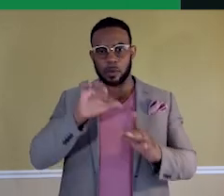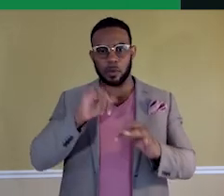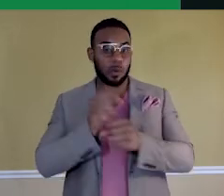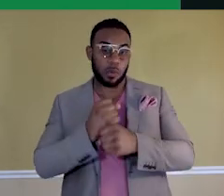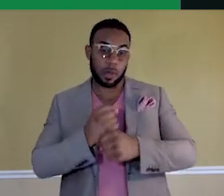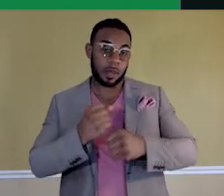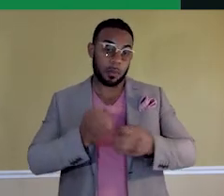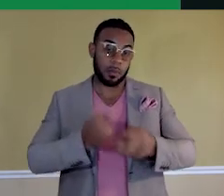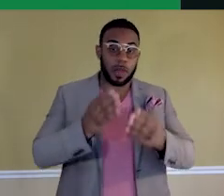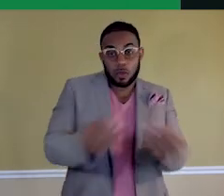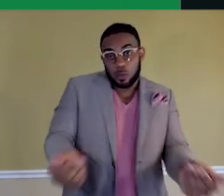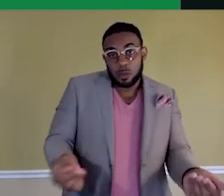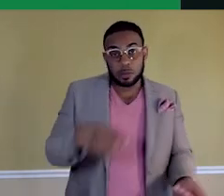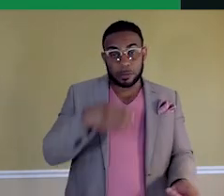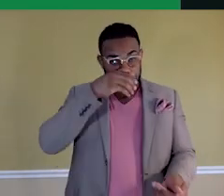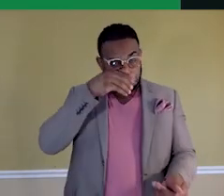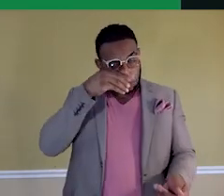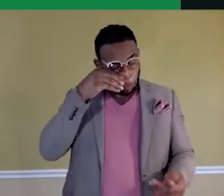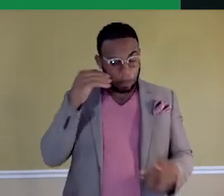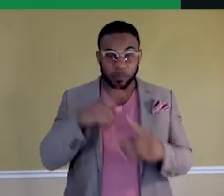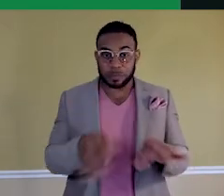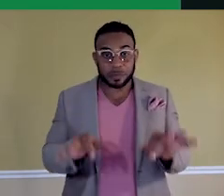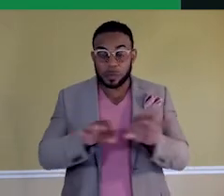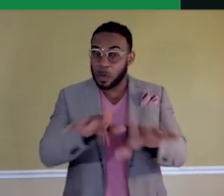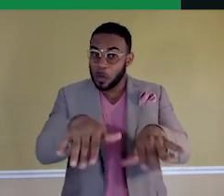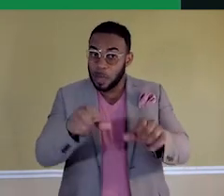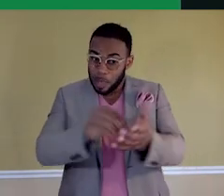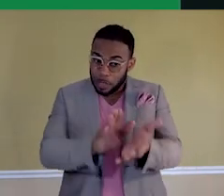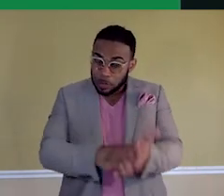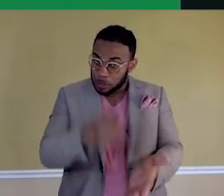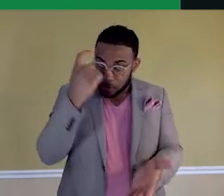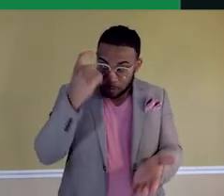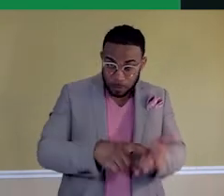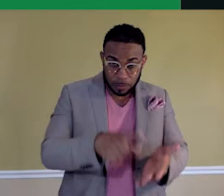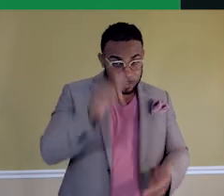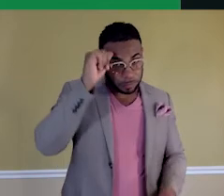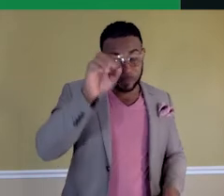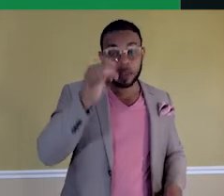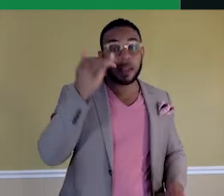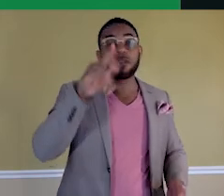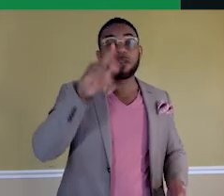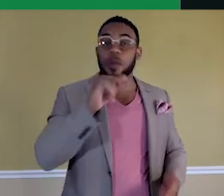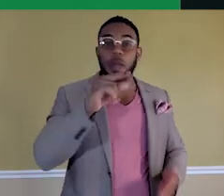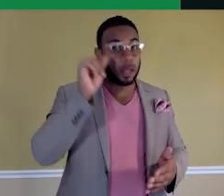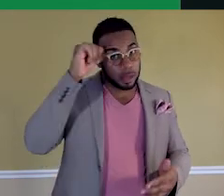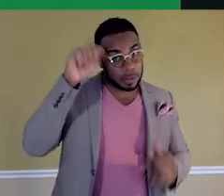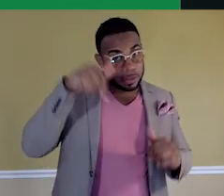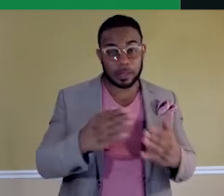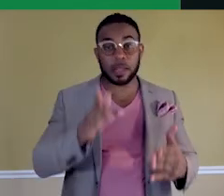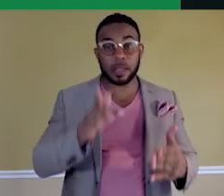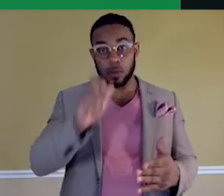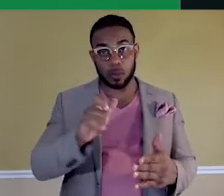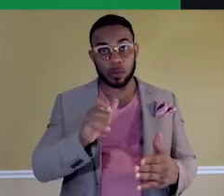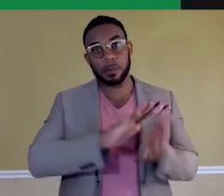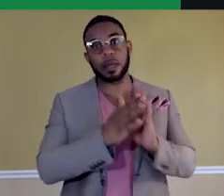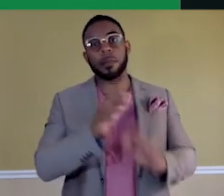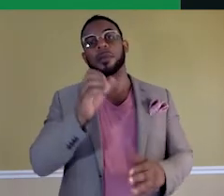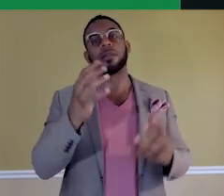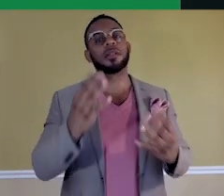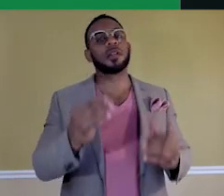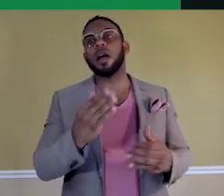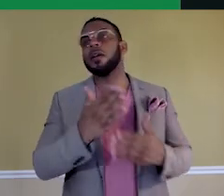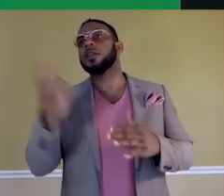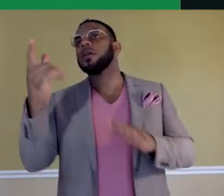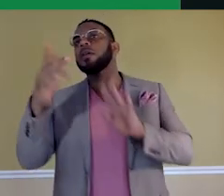and provide solutions, but it's important that you take note of these things. If you do not take note of these things, you will end up becoming a sub to